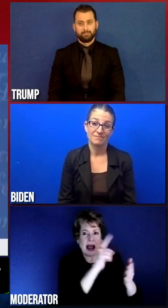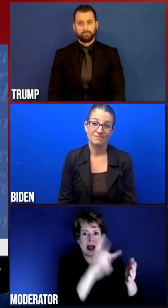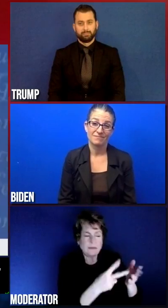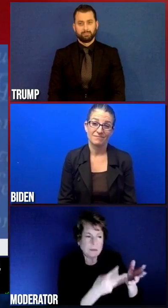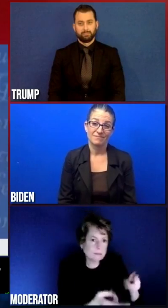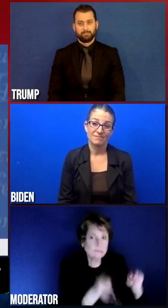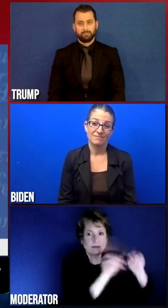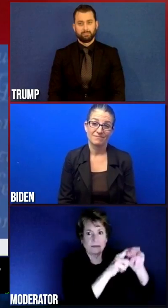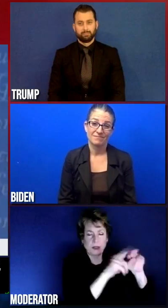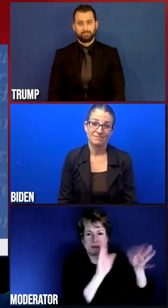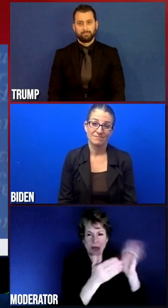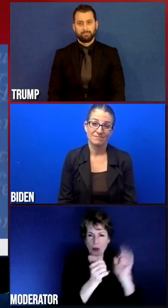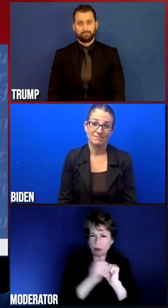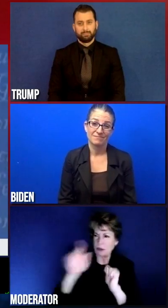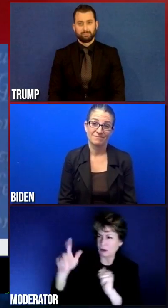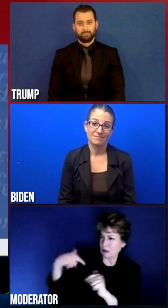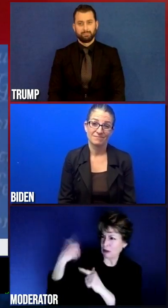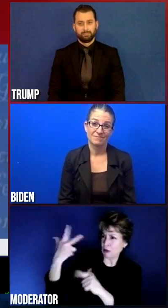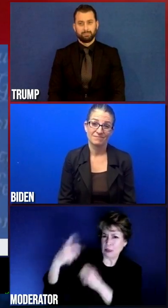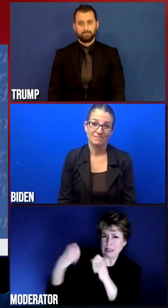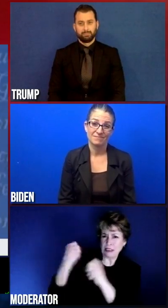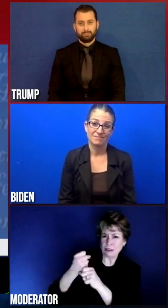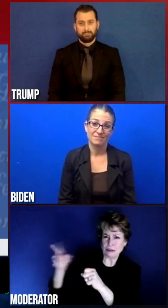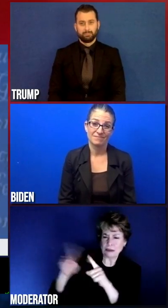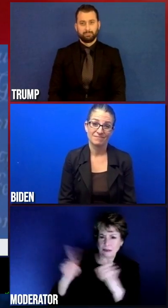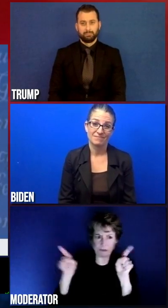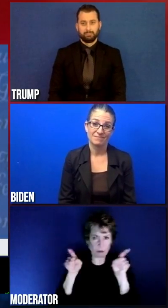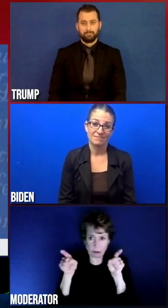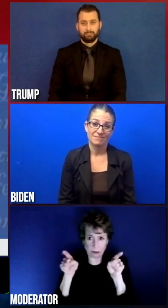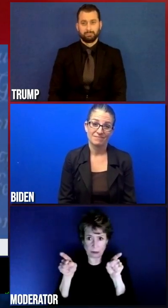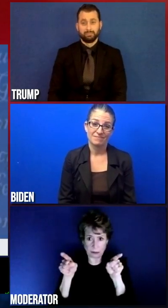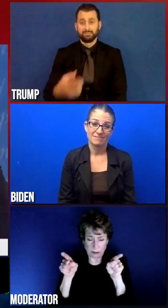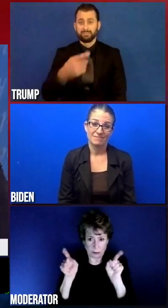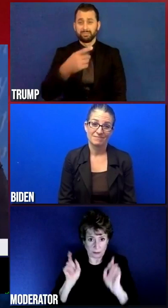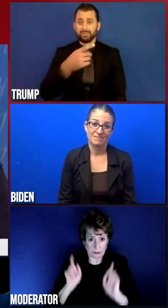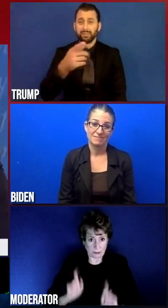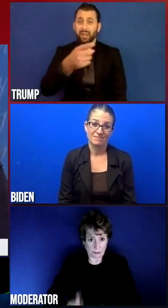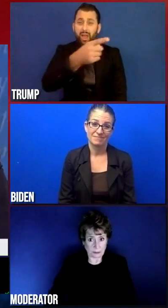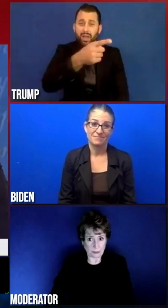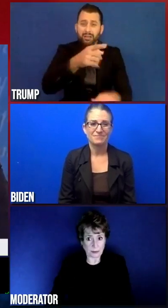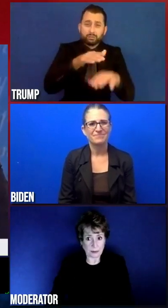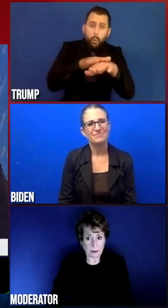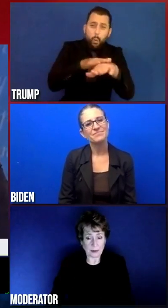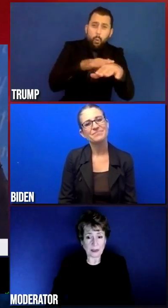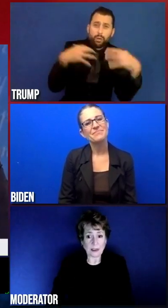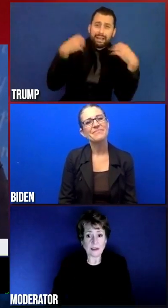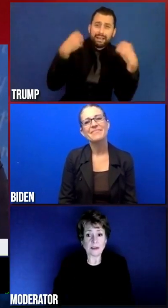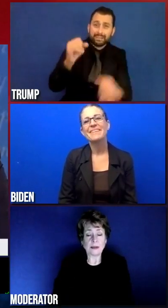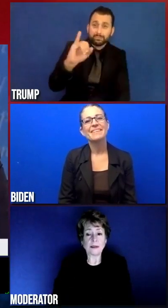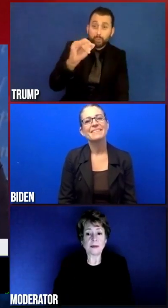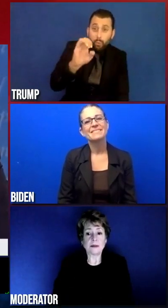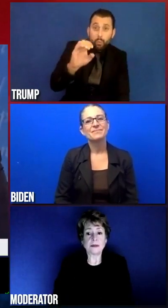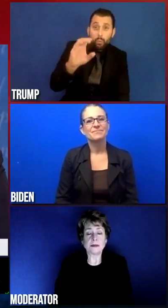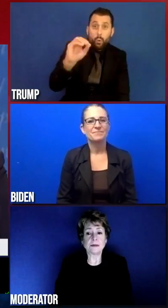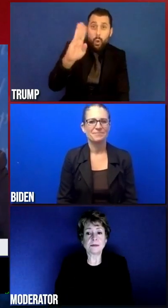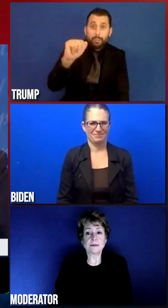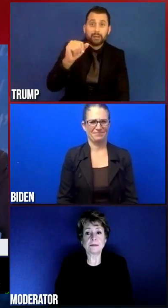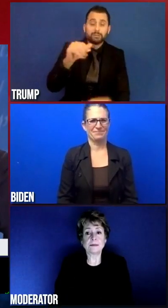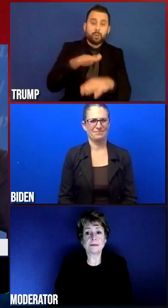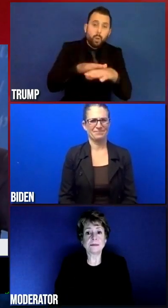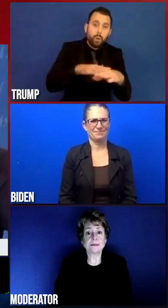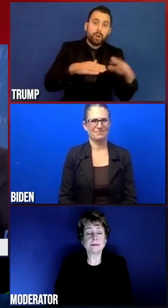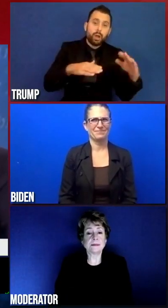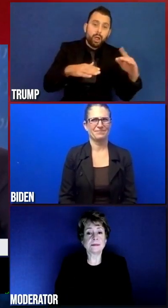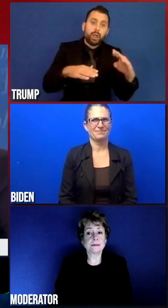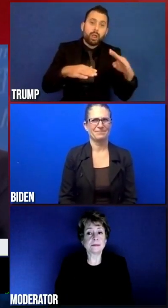had the slowest recovery economic recovery since 1929. It was the slowest